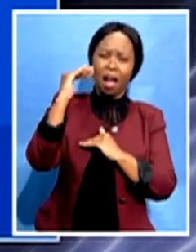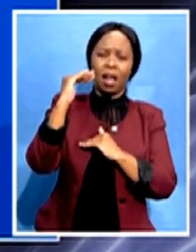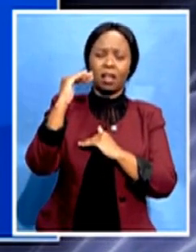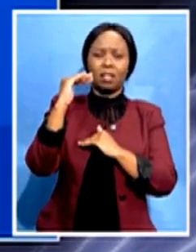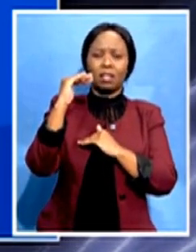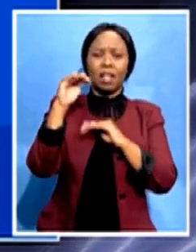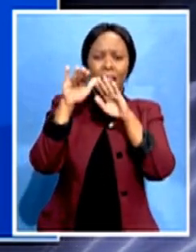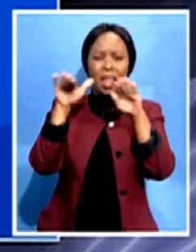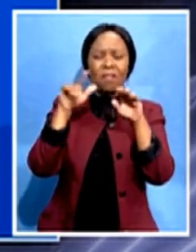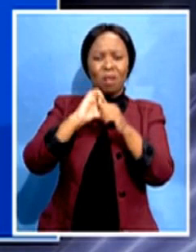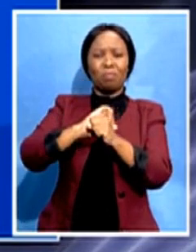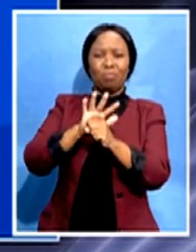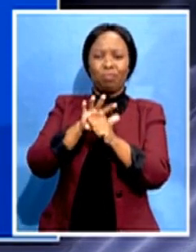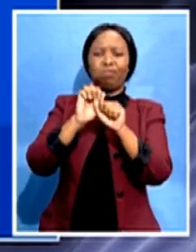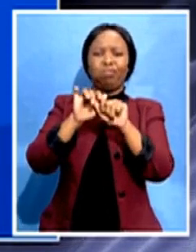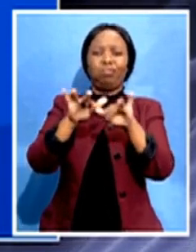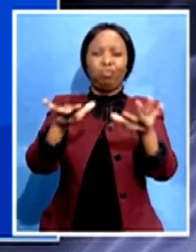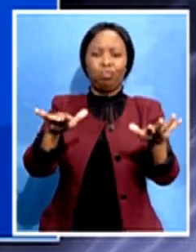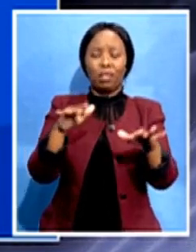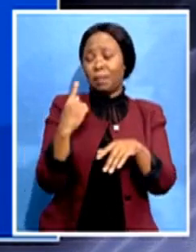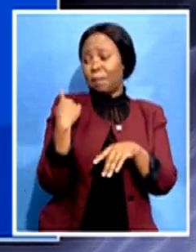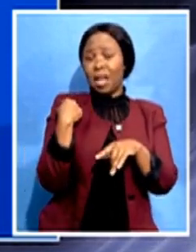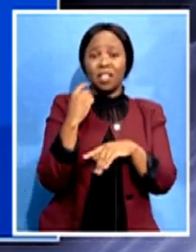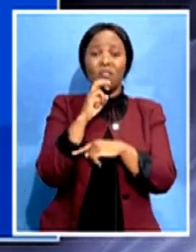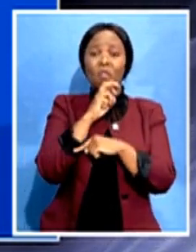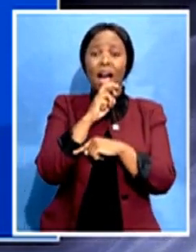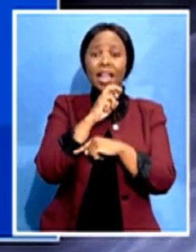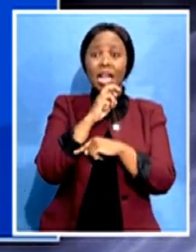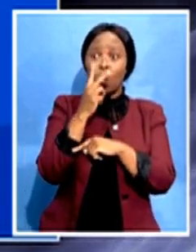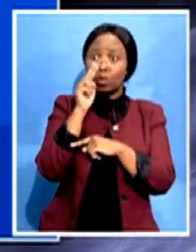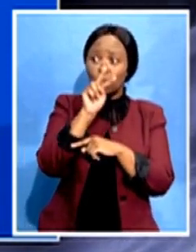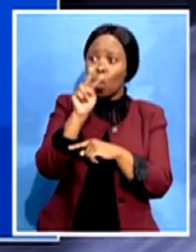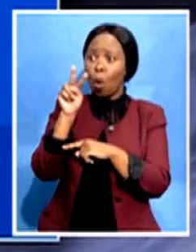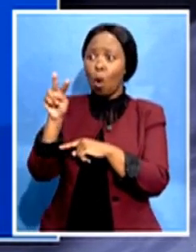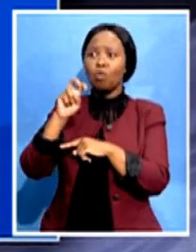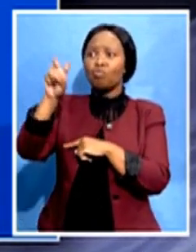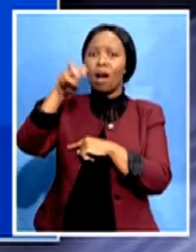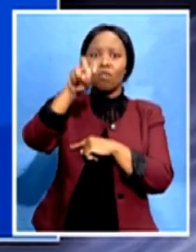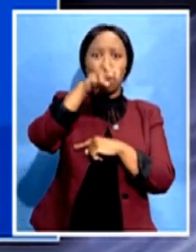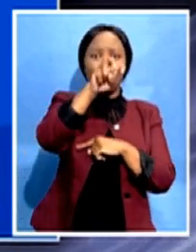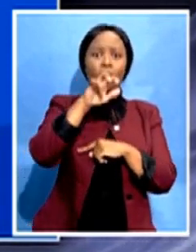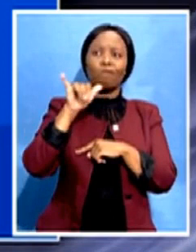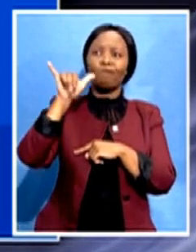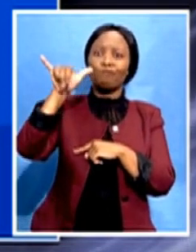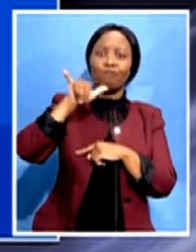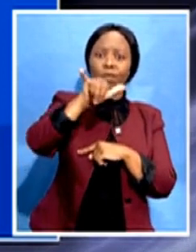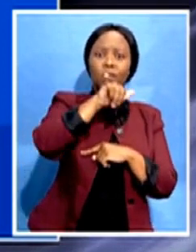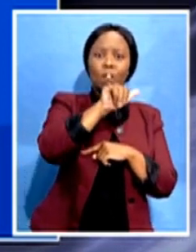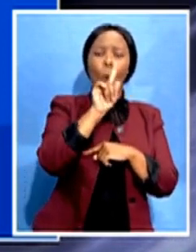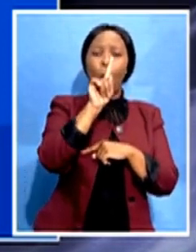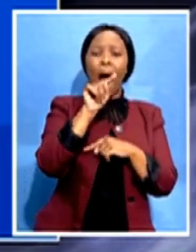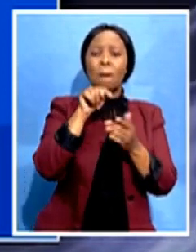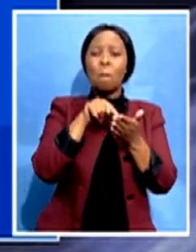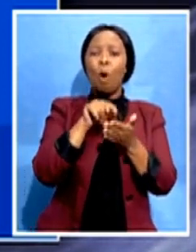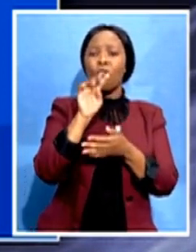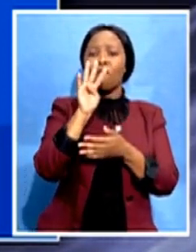past Friday, we saw more travelers pass through our airports, over 1.3 million. This is the most travelers